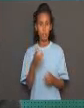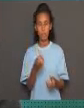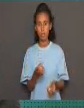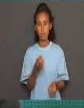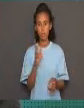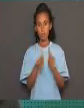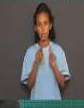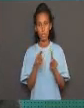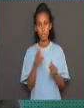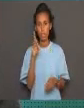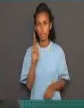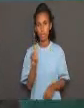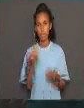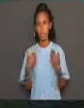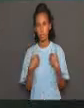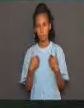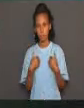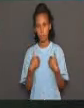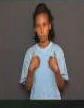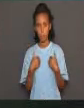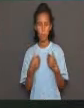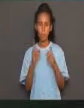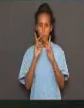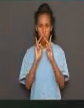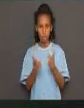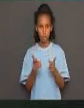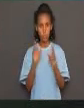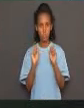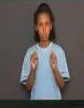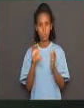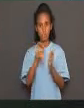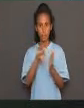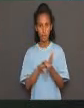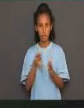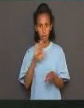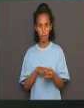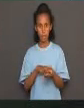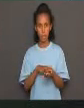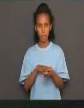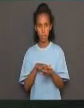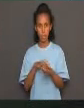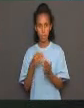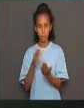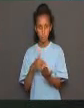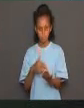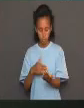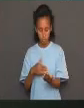population densities. As you can see from the chart at the bottom of